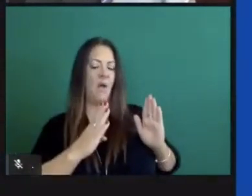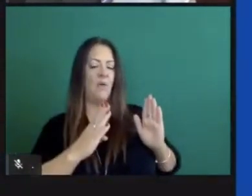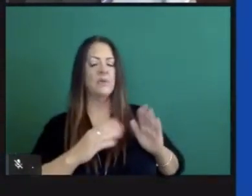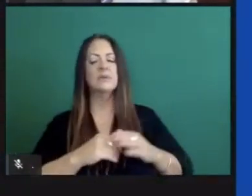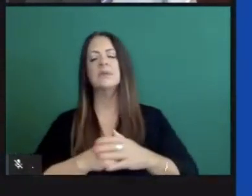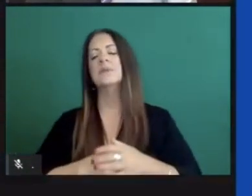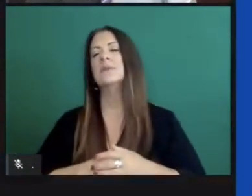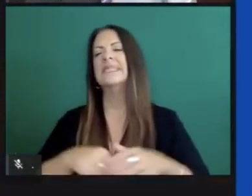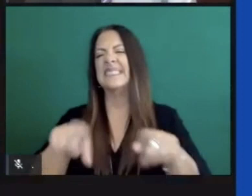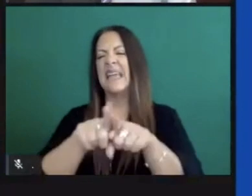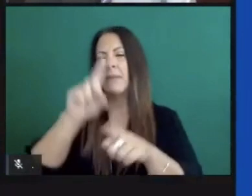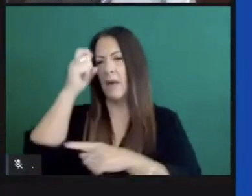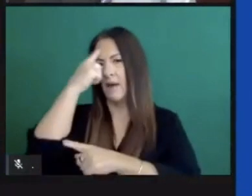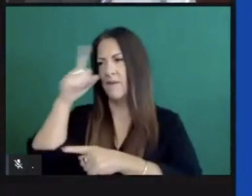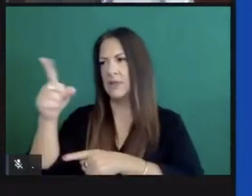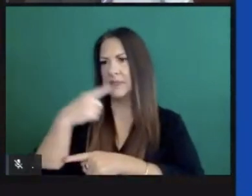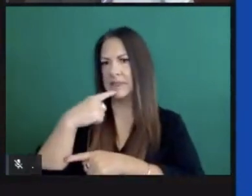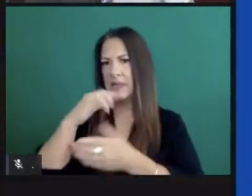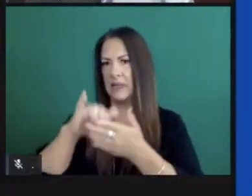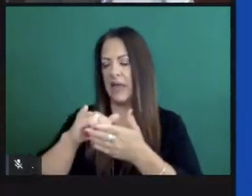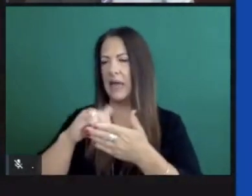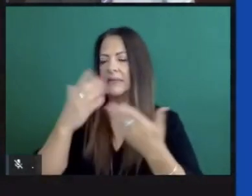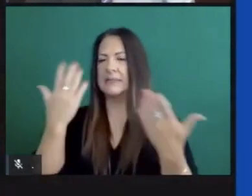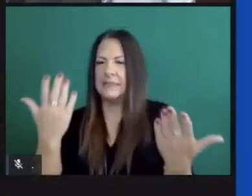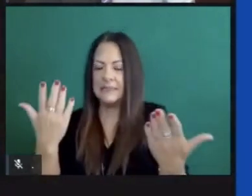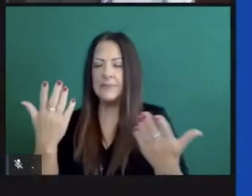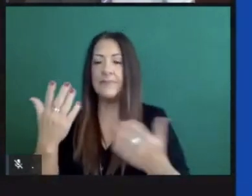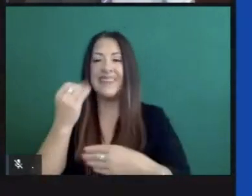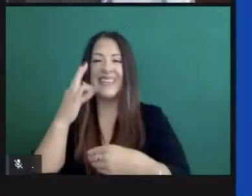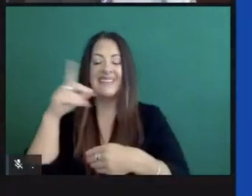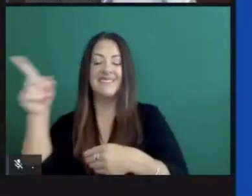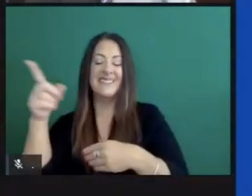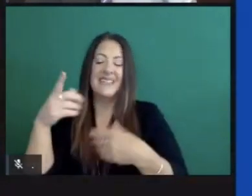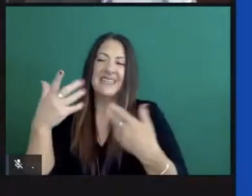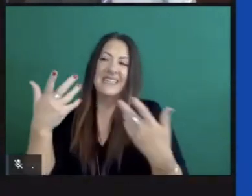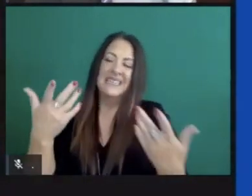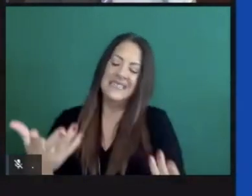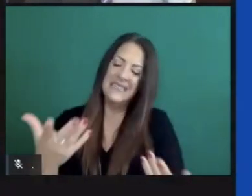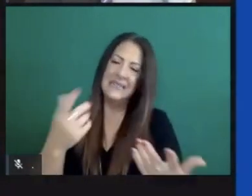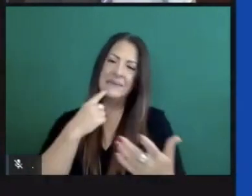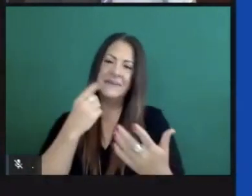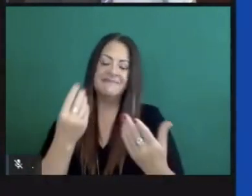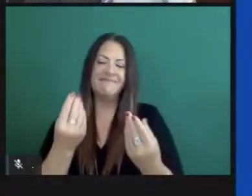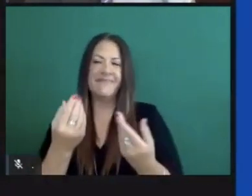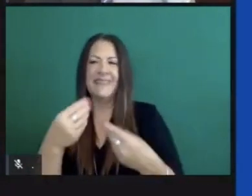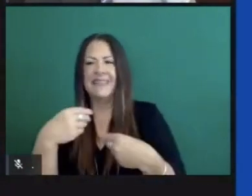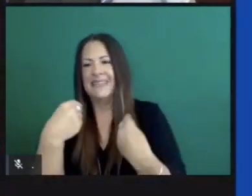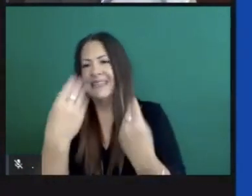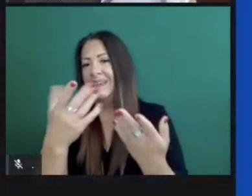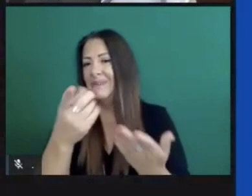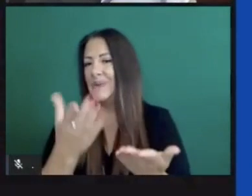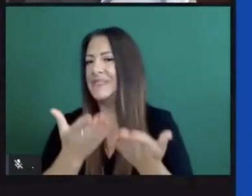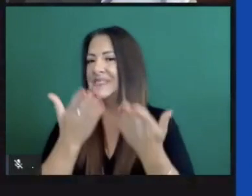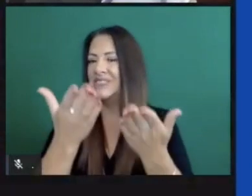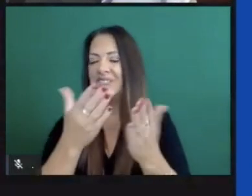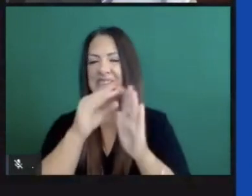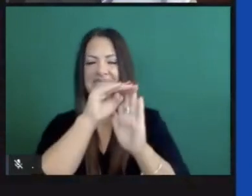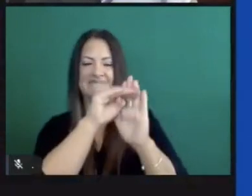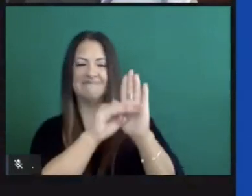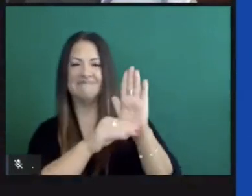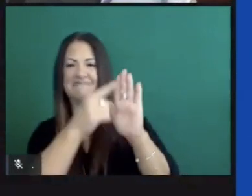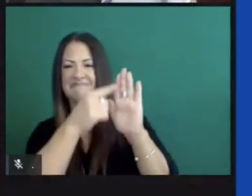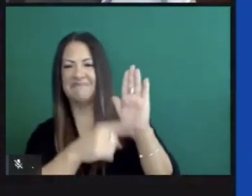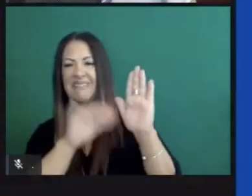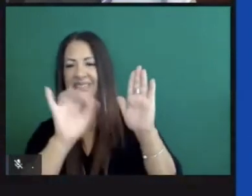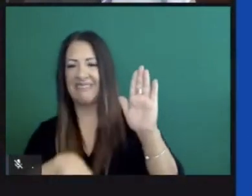said before, guidance here does not mean go. It does not mean that we're endorsing or suggesting that small gatherings